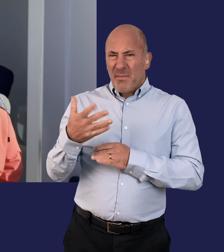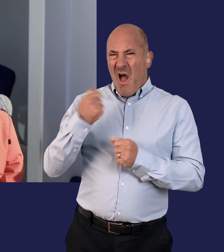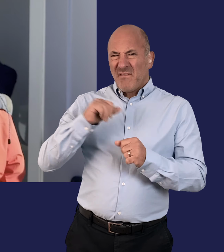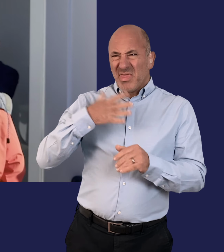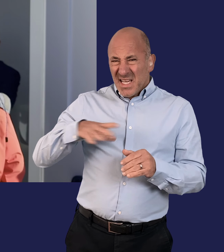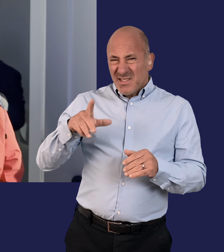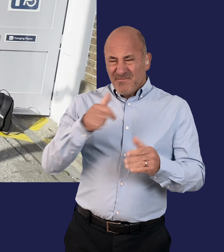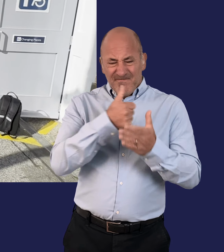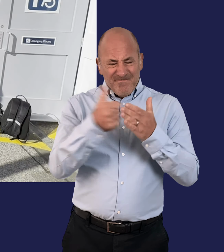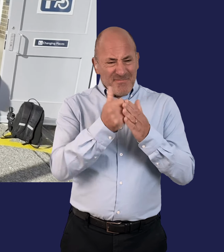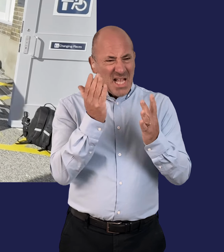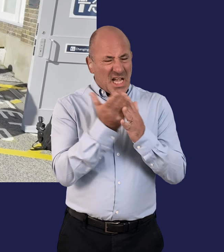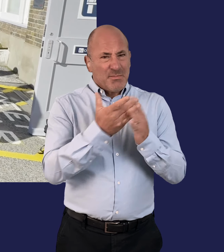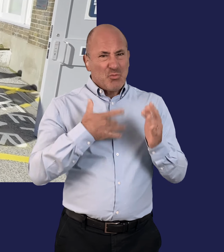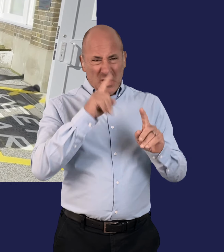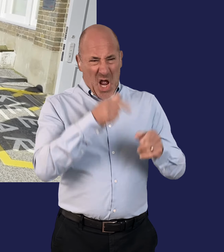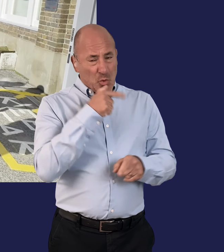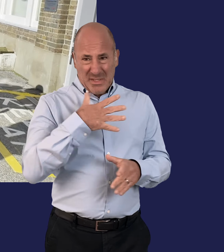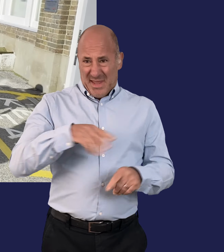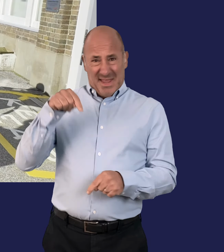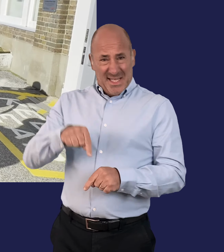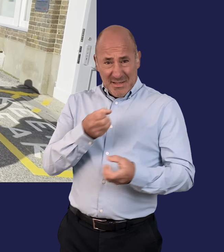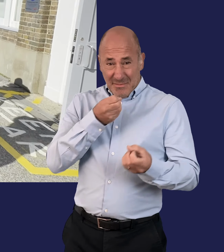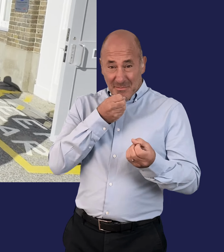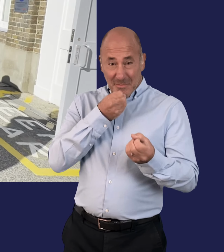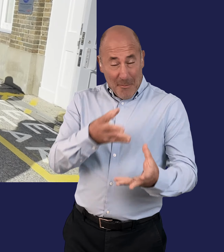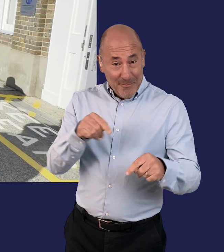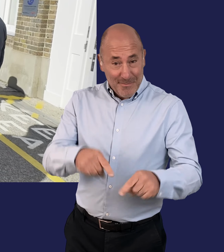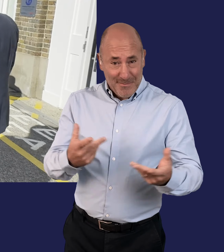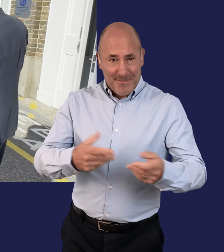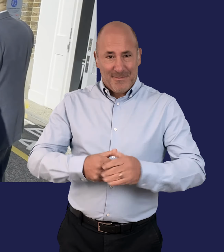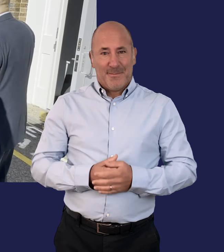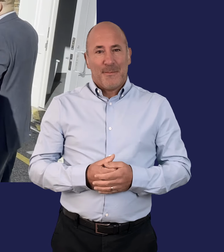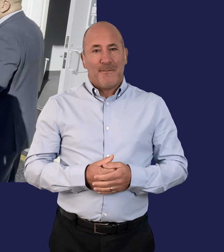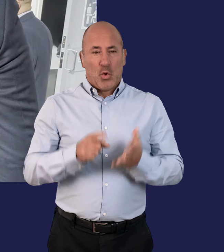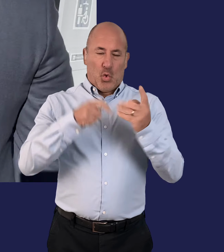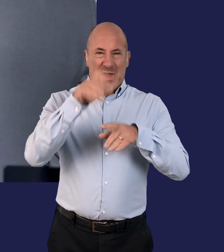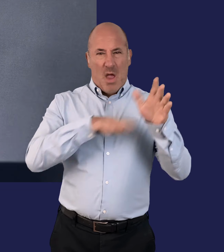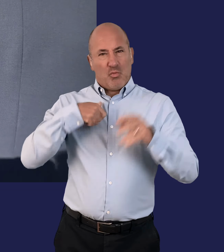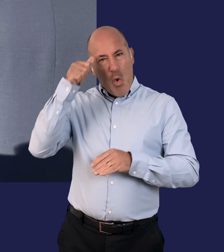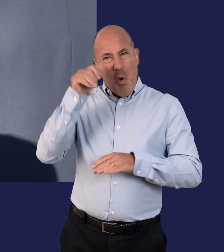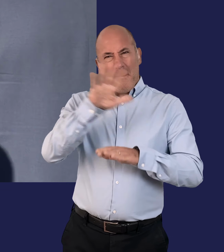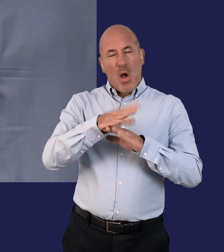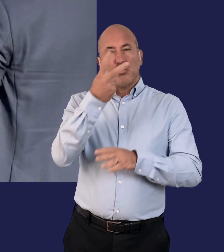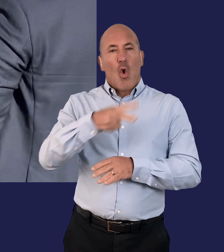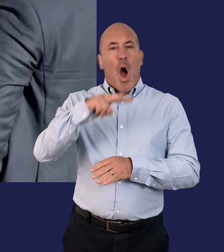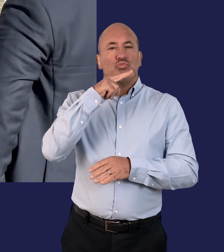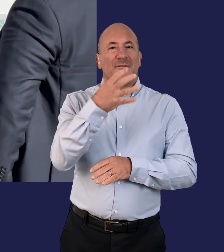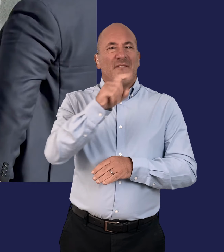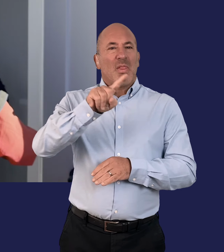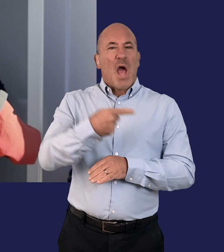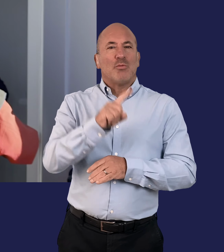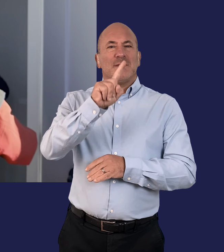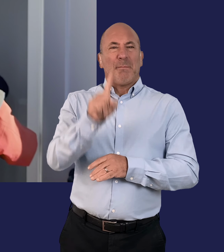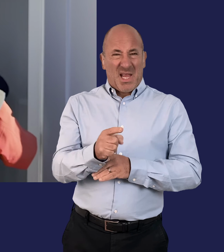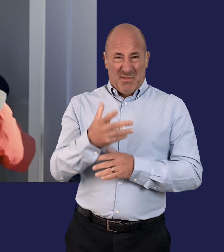to disabled people and people who have other profound needs that mean they can't use a standard accessible toilet. And we know that roughly 250,000